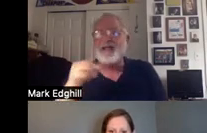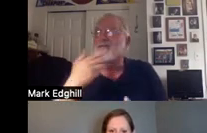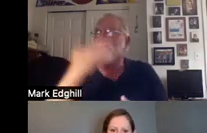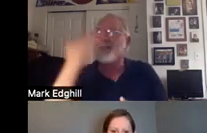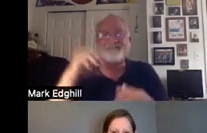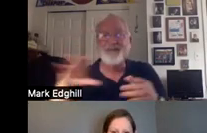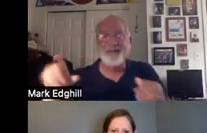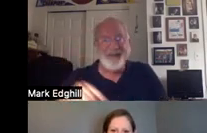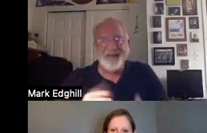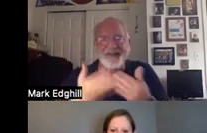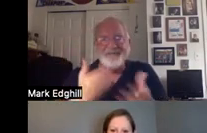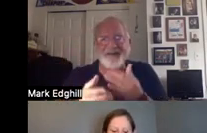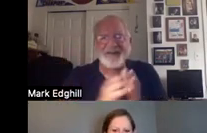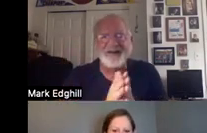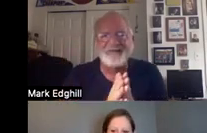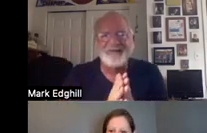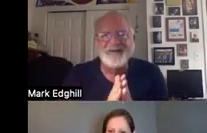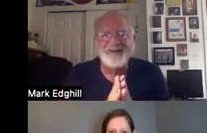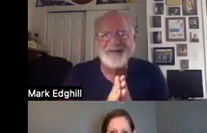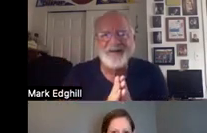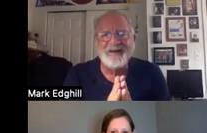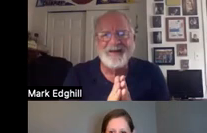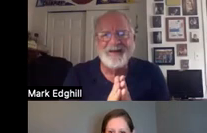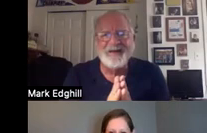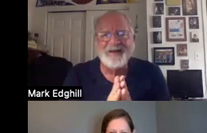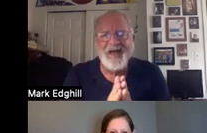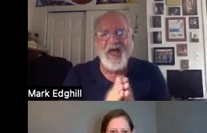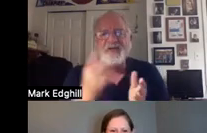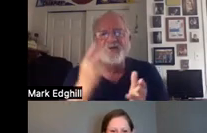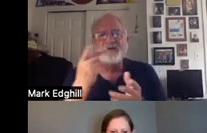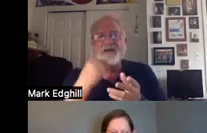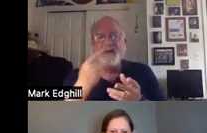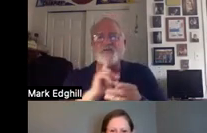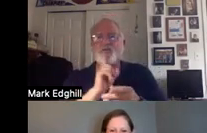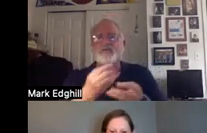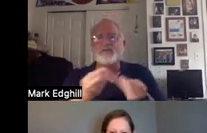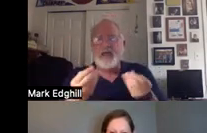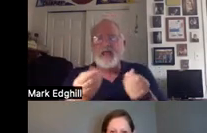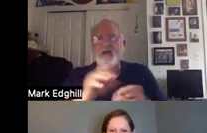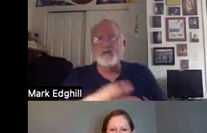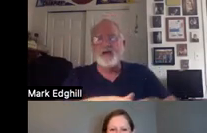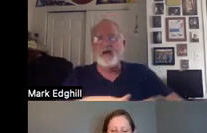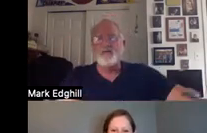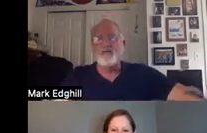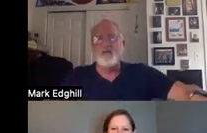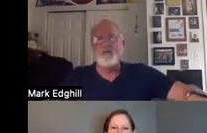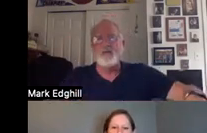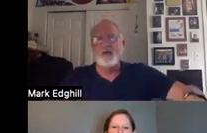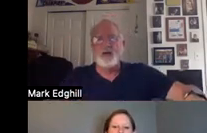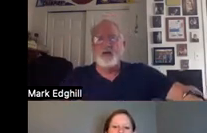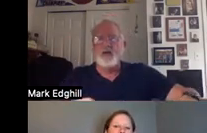Mm-hmm. I can't forget the spelling. Anyway, I can never remember the spelling of that word. But you can see he had real sand on the background. But yeah, you